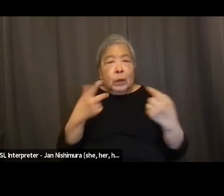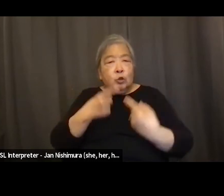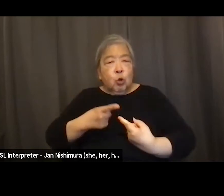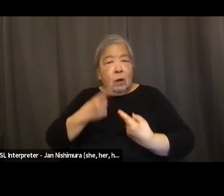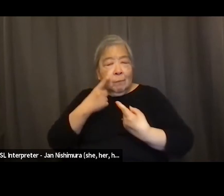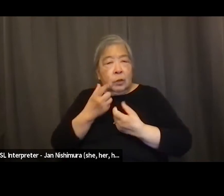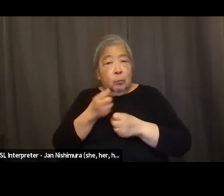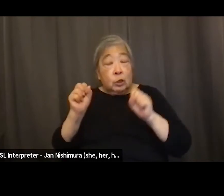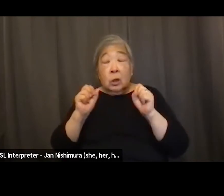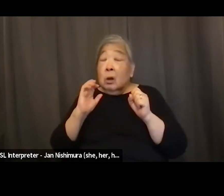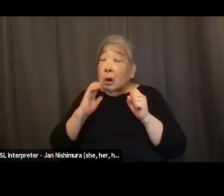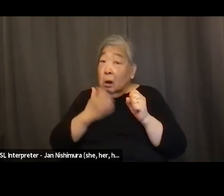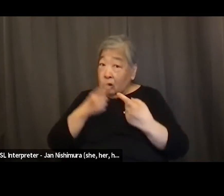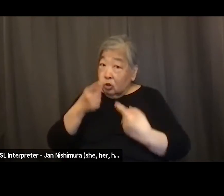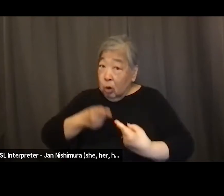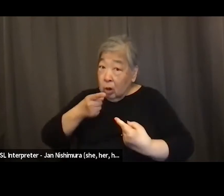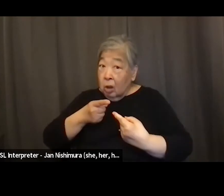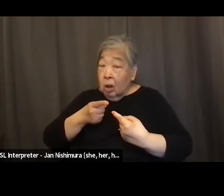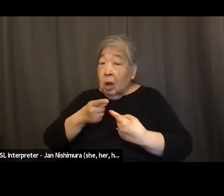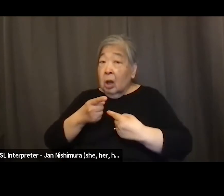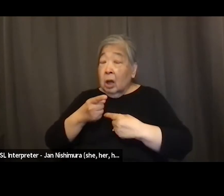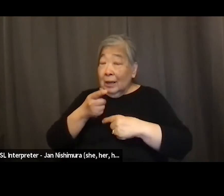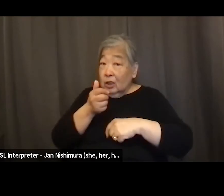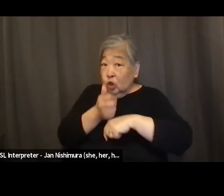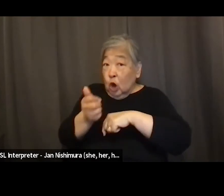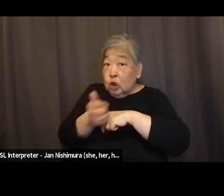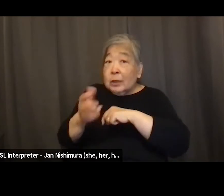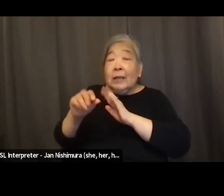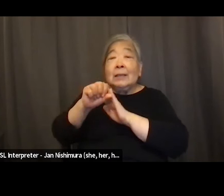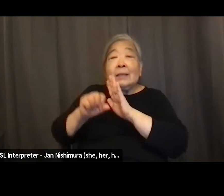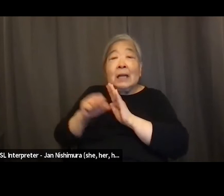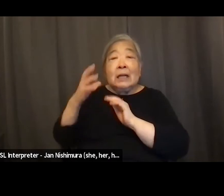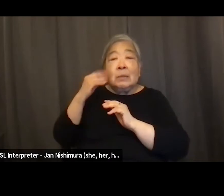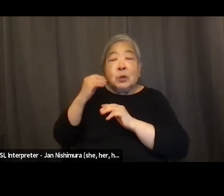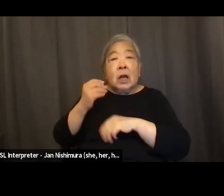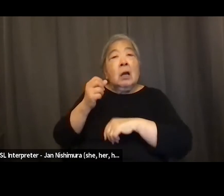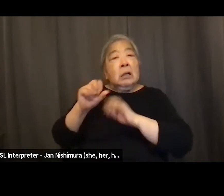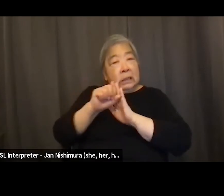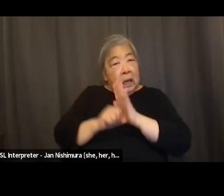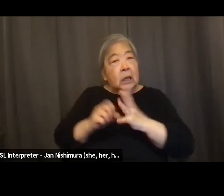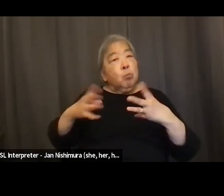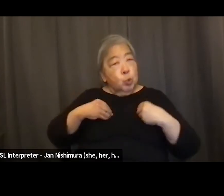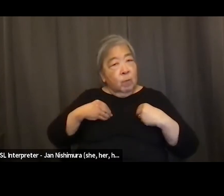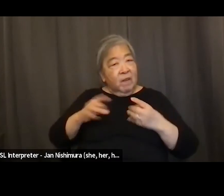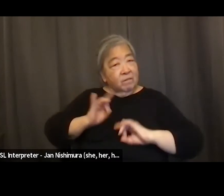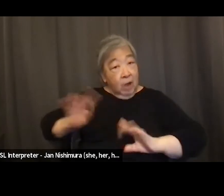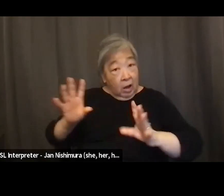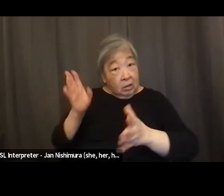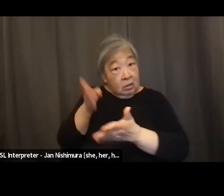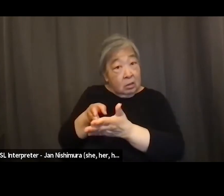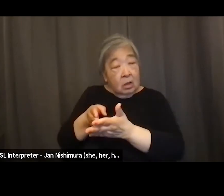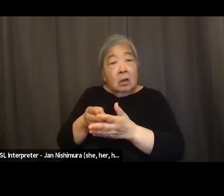are struggling right now against charges and state experiences of state-sanctioned violence in the process